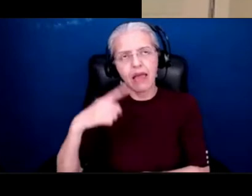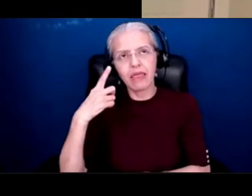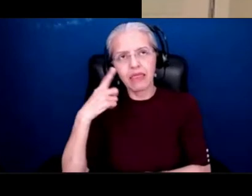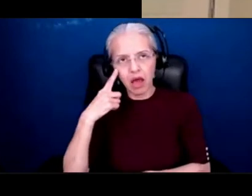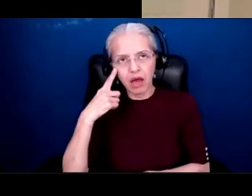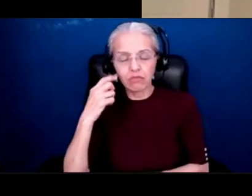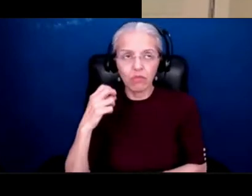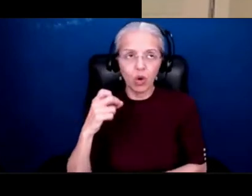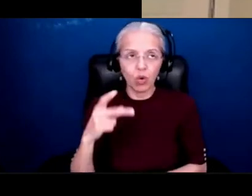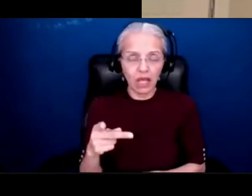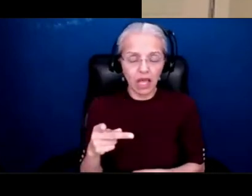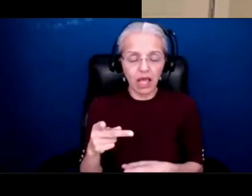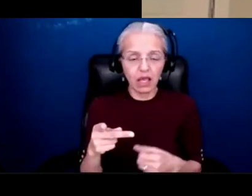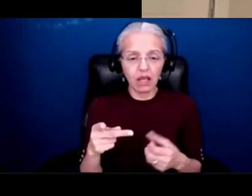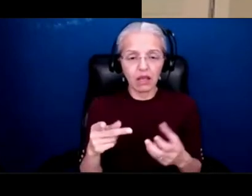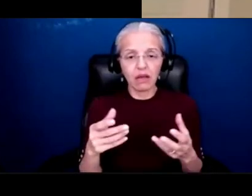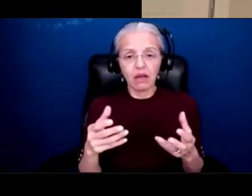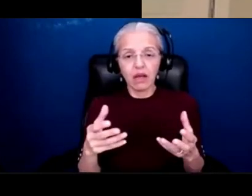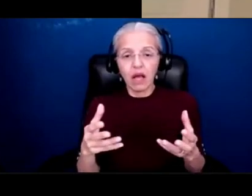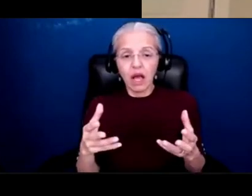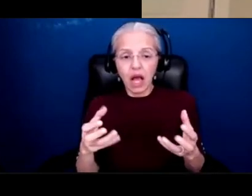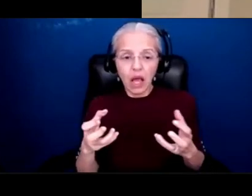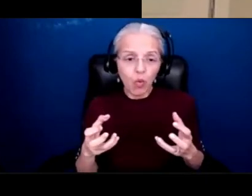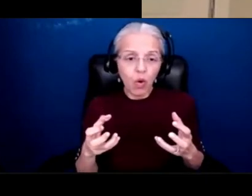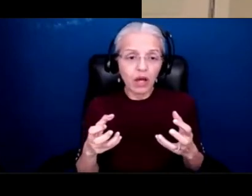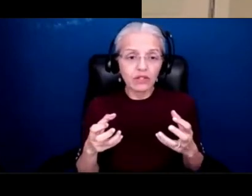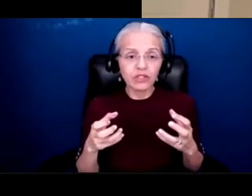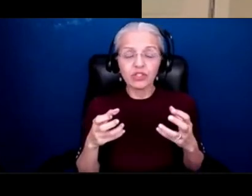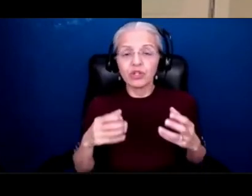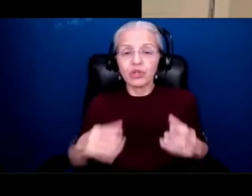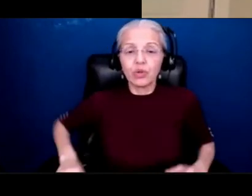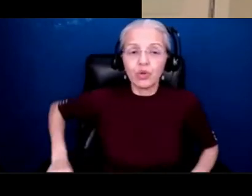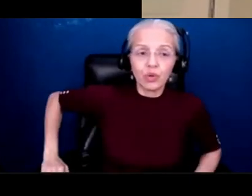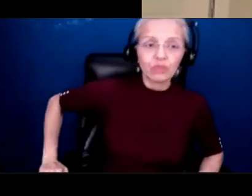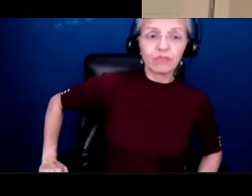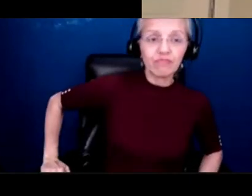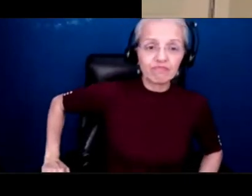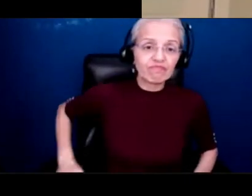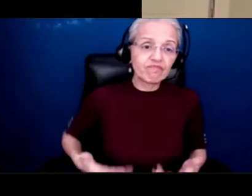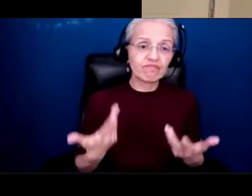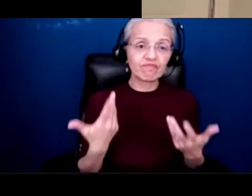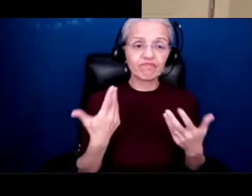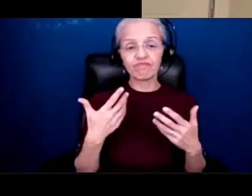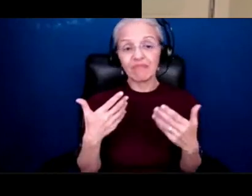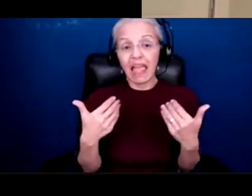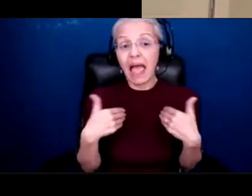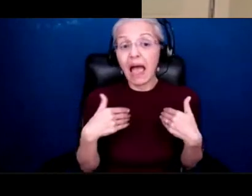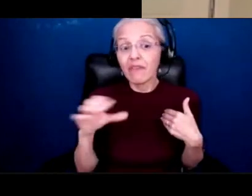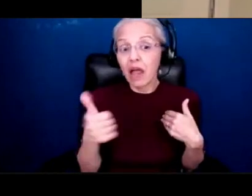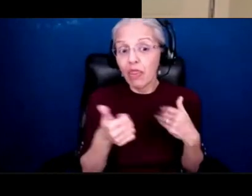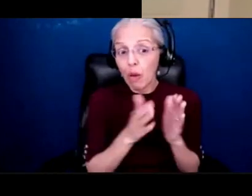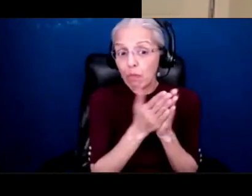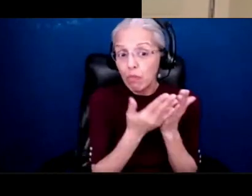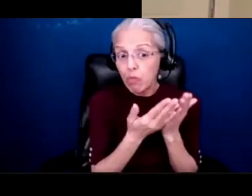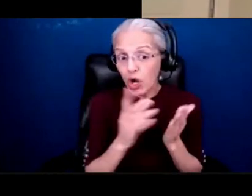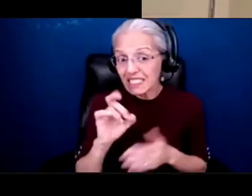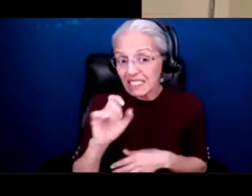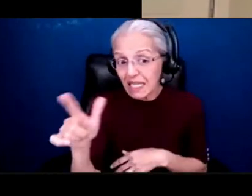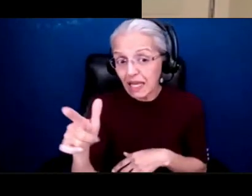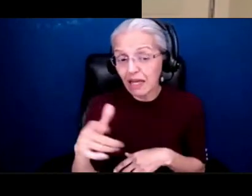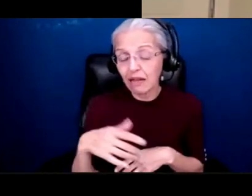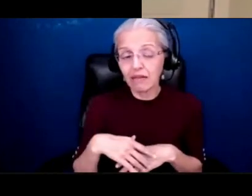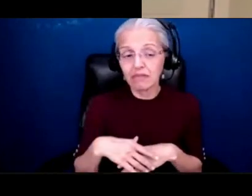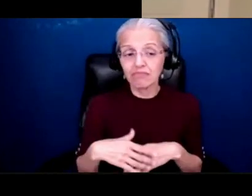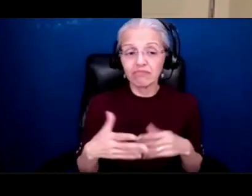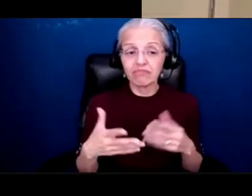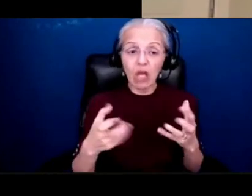I want to keep the momentum. Maybe I might have another chance to get a book deal. You know, let's see what I can come